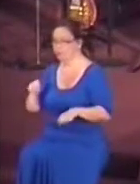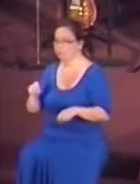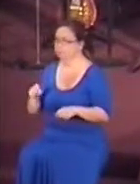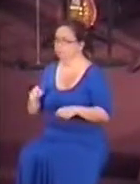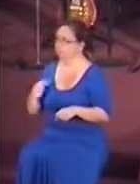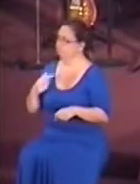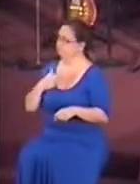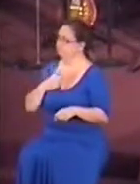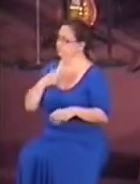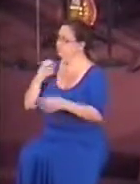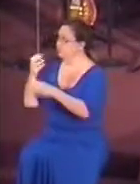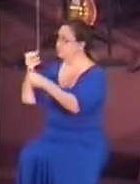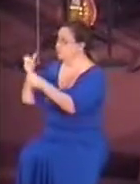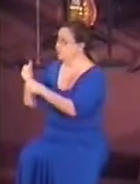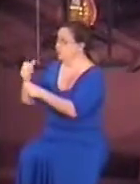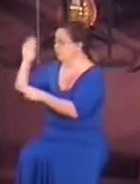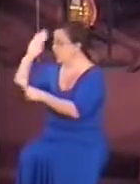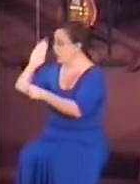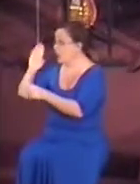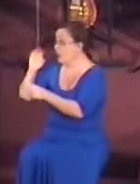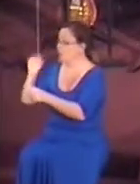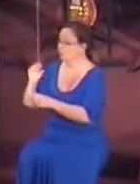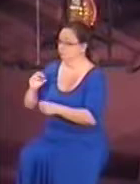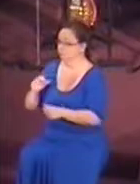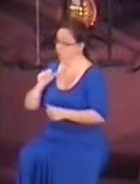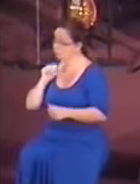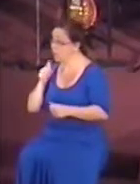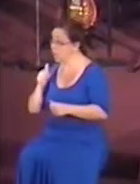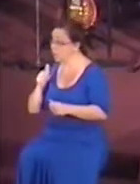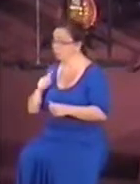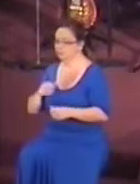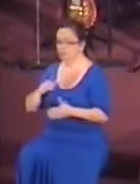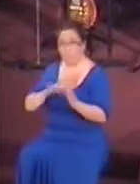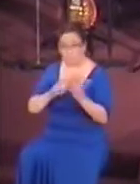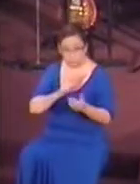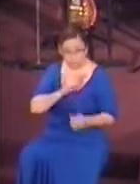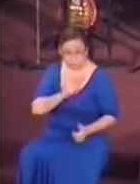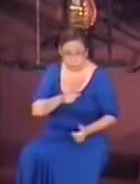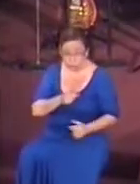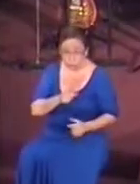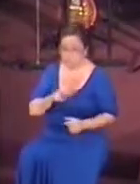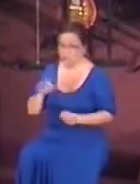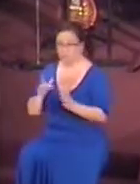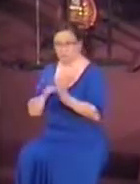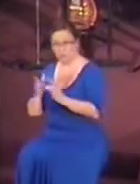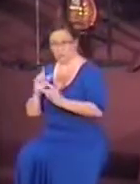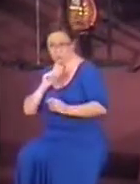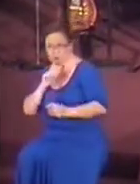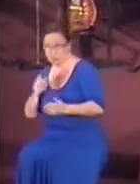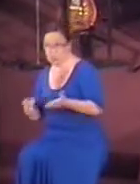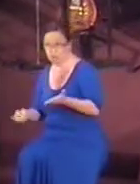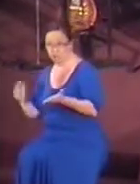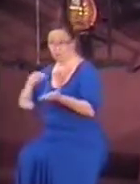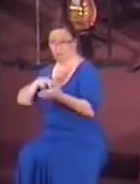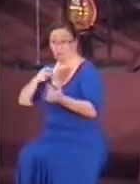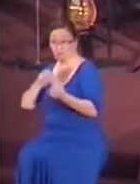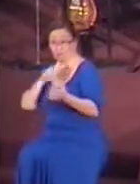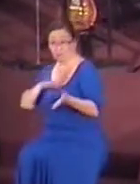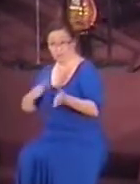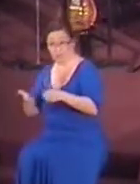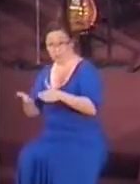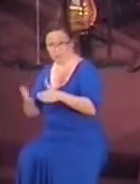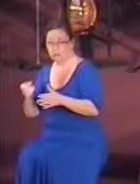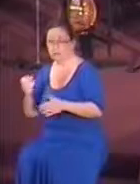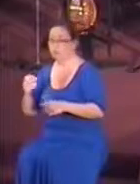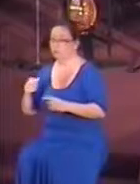or not we trust God, whether or not the Bible is true, whether or not Jesus really did resurrect from the dead. And so